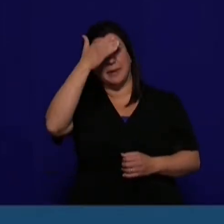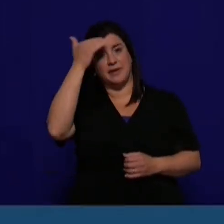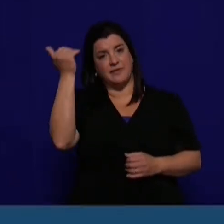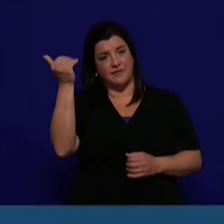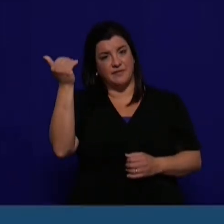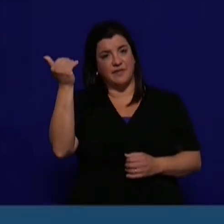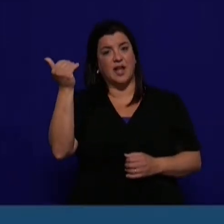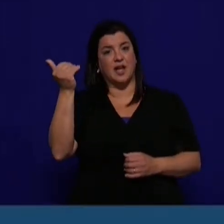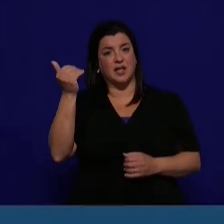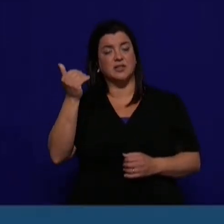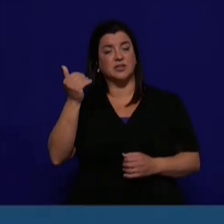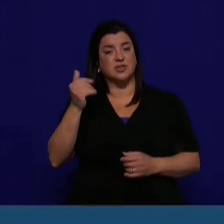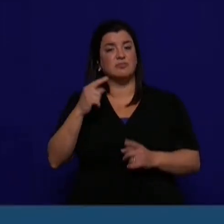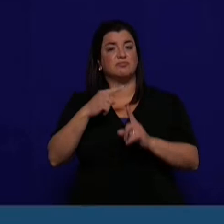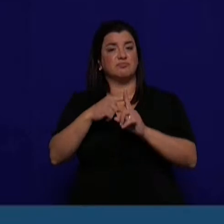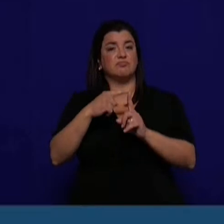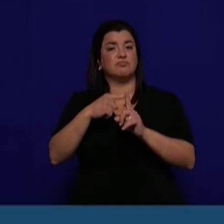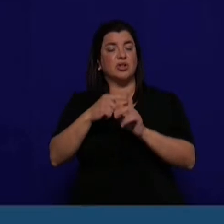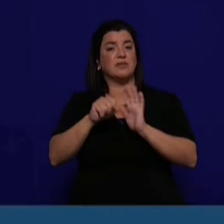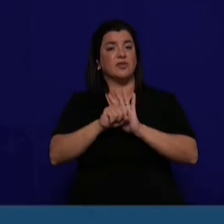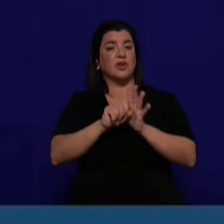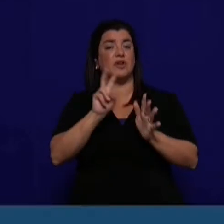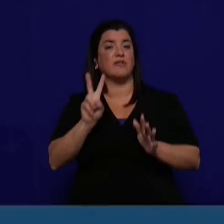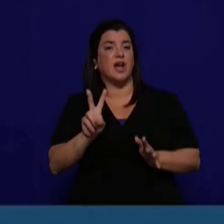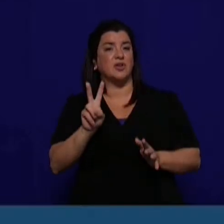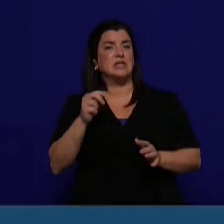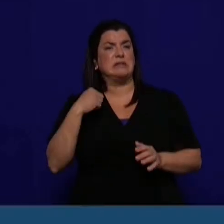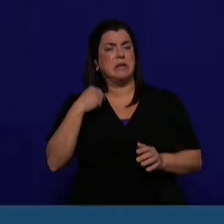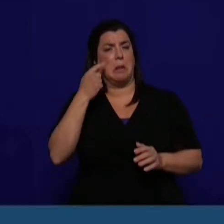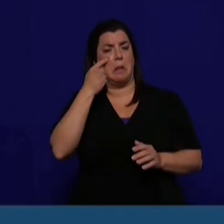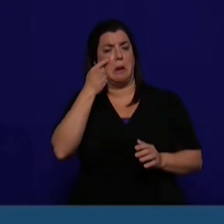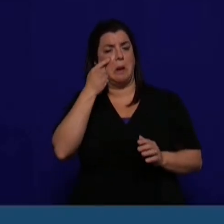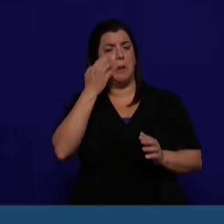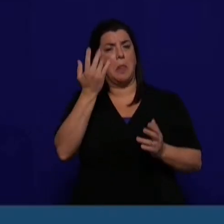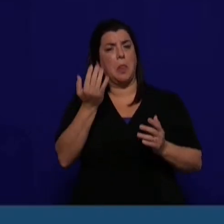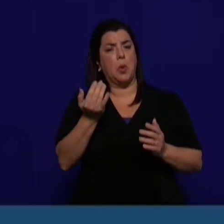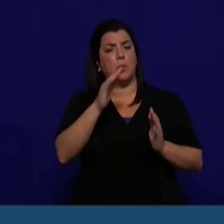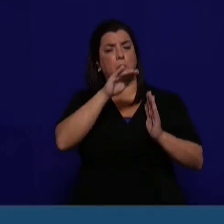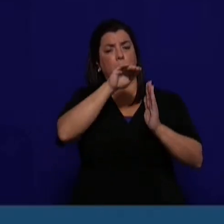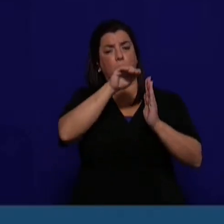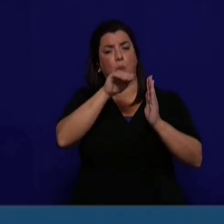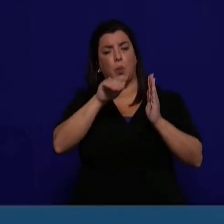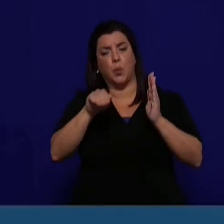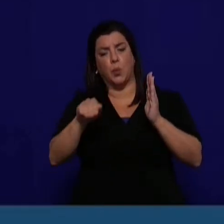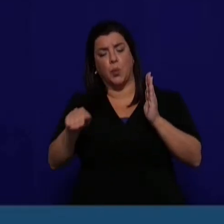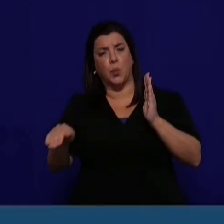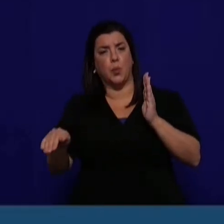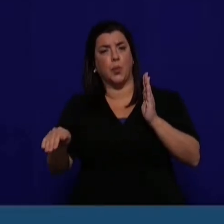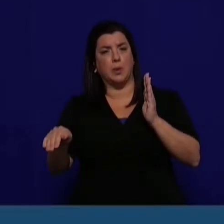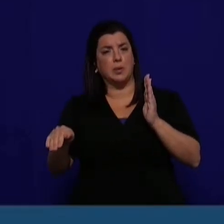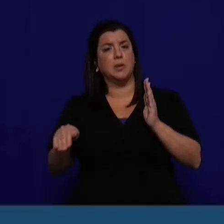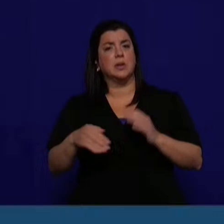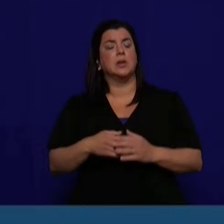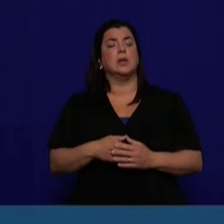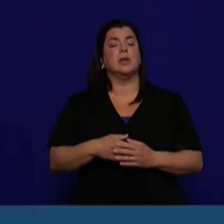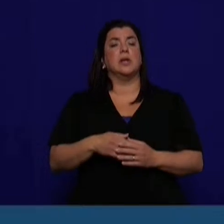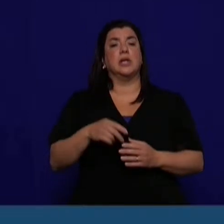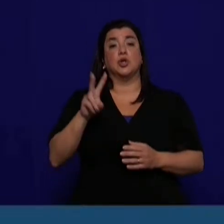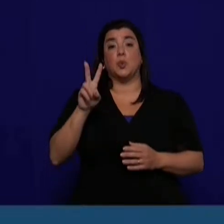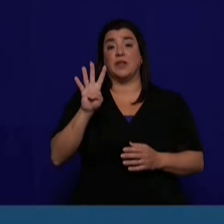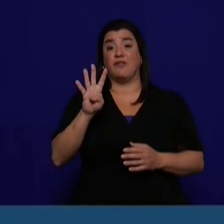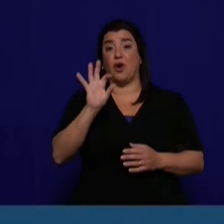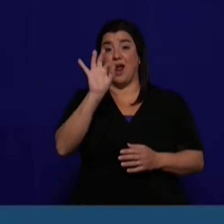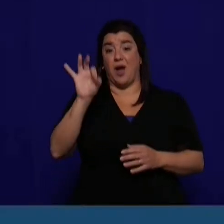konna qed naraw dawn l-aħħar ġranet issa n-numru tal-każijiet bil-mod qiegħed jonqos. Infatti dal-aħħar 24 siegħa